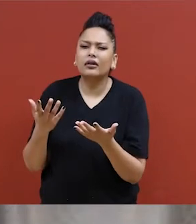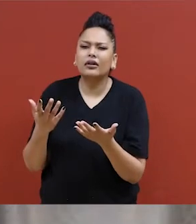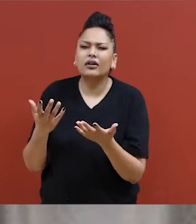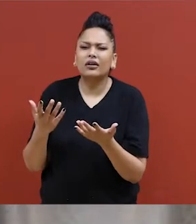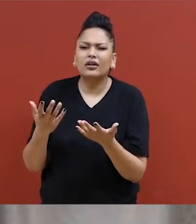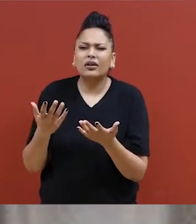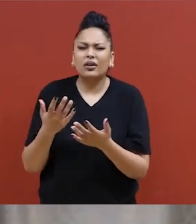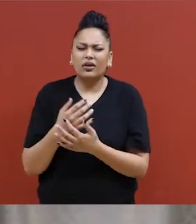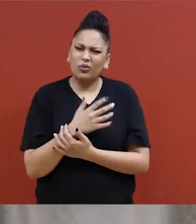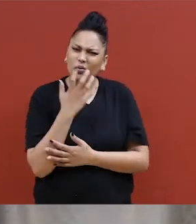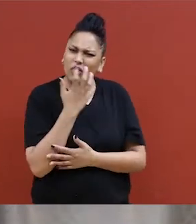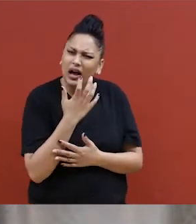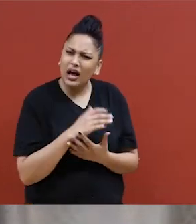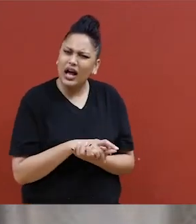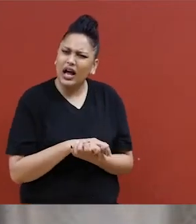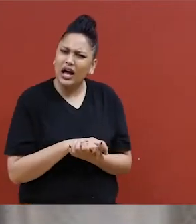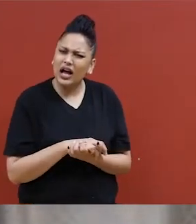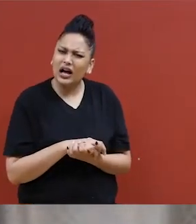Wow.